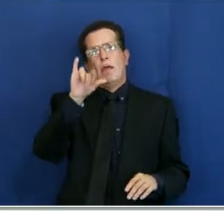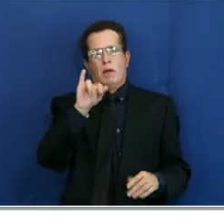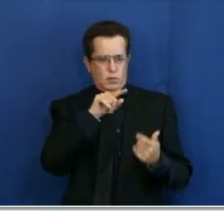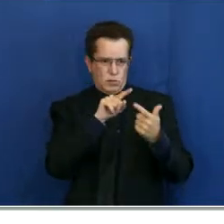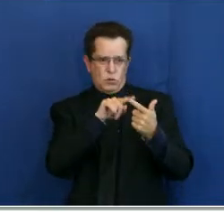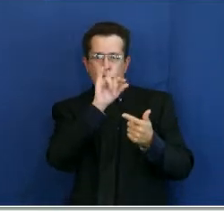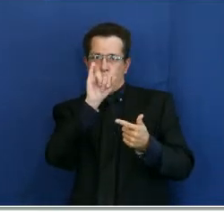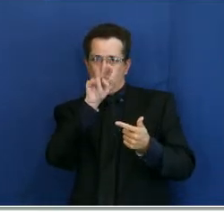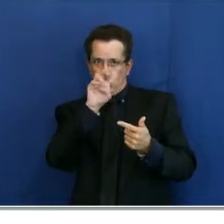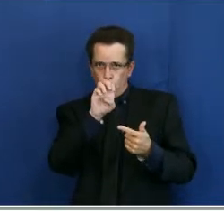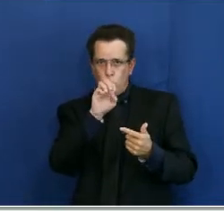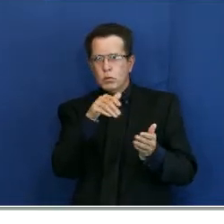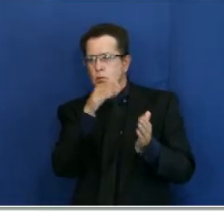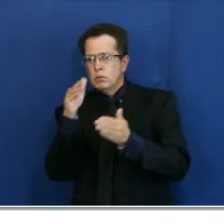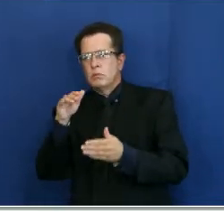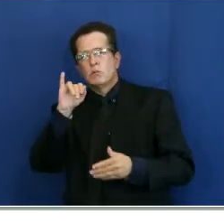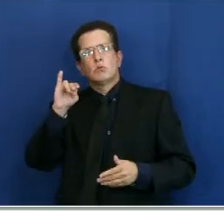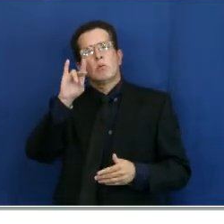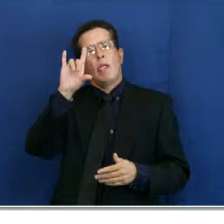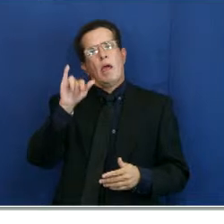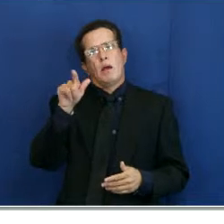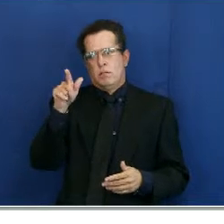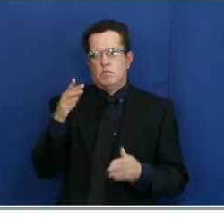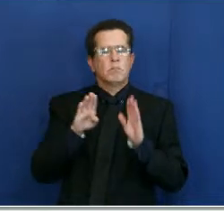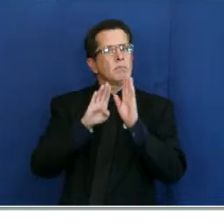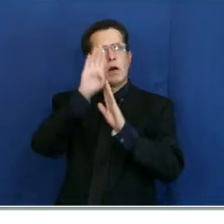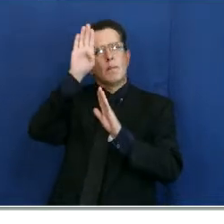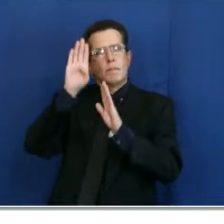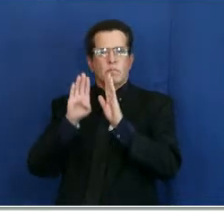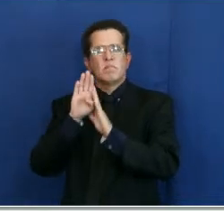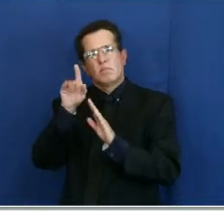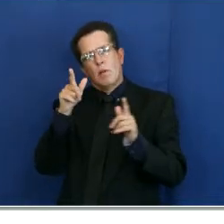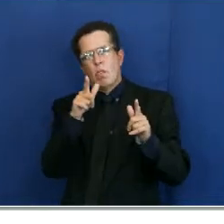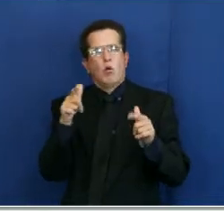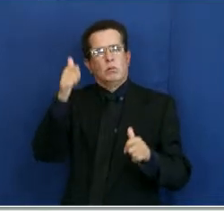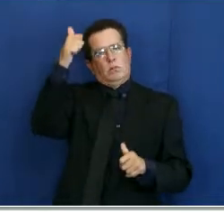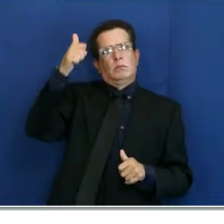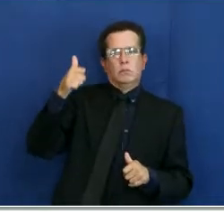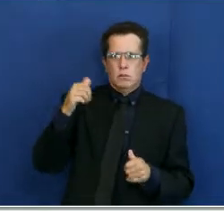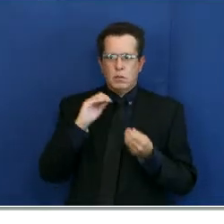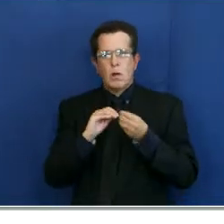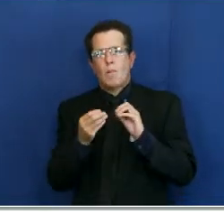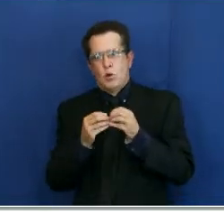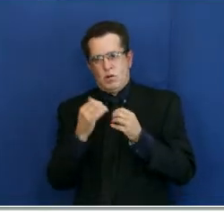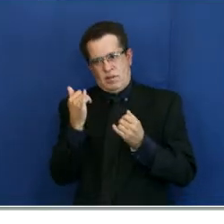June and July with the largest, but these 2 months had the largest number